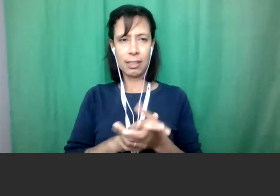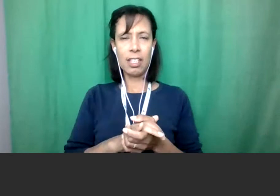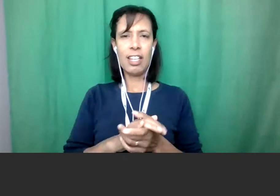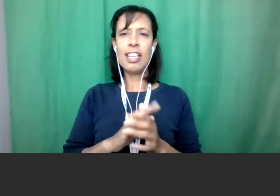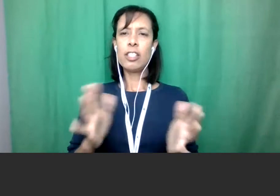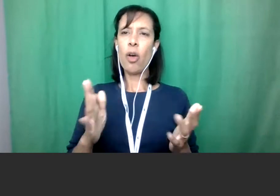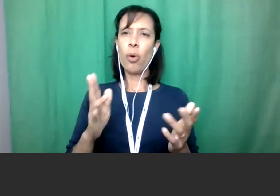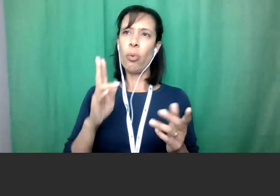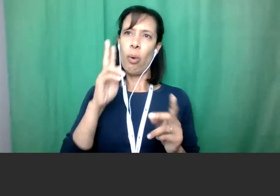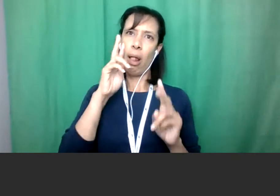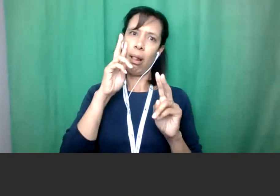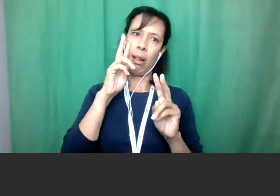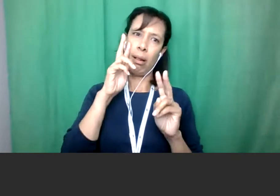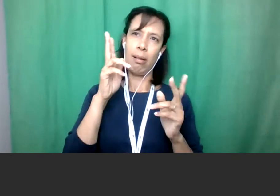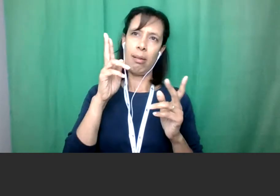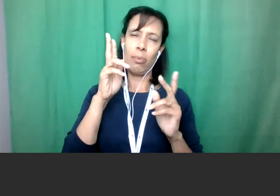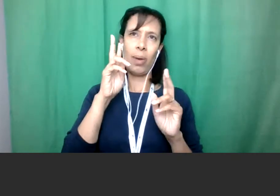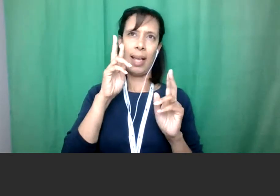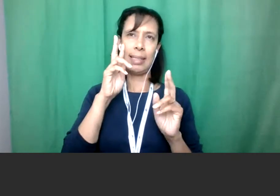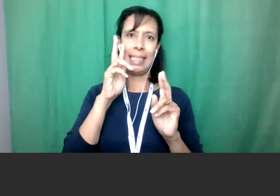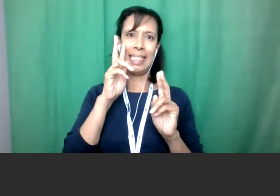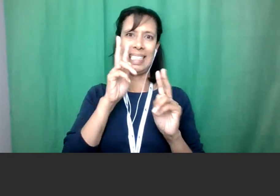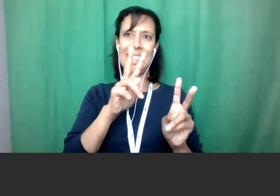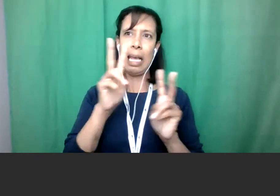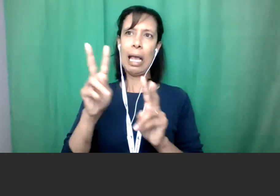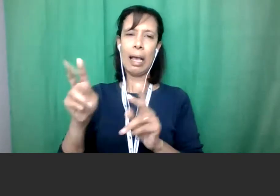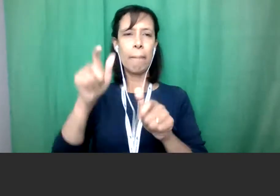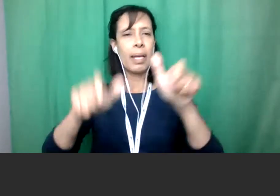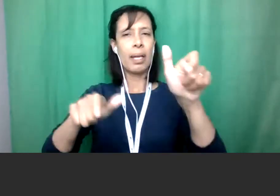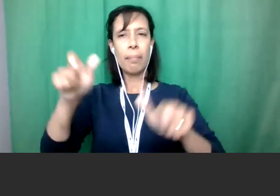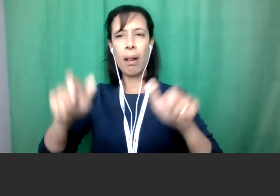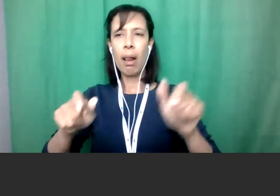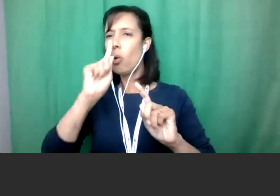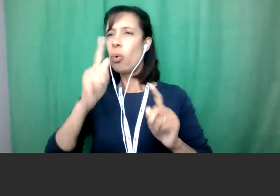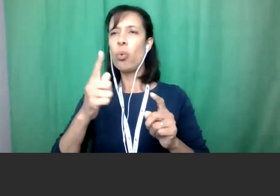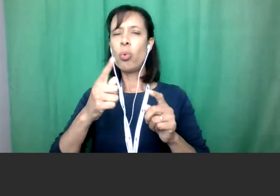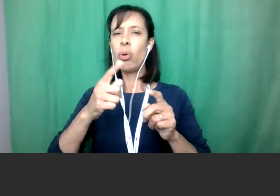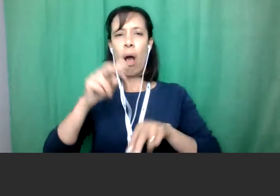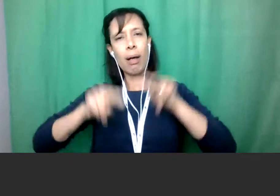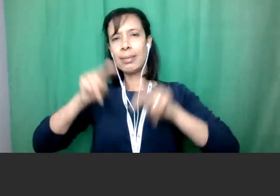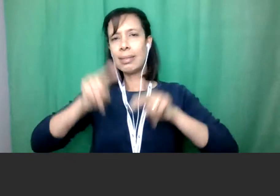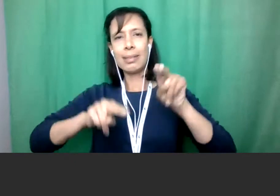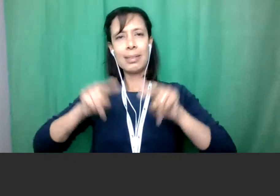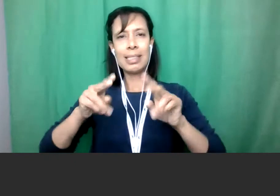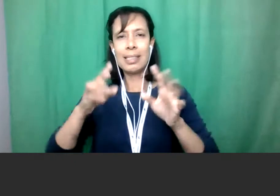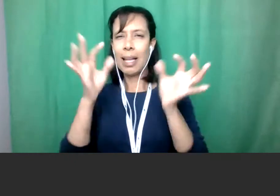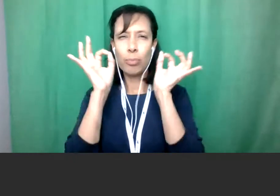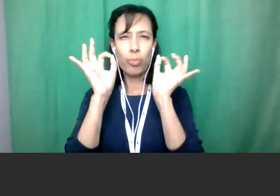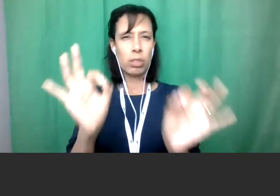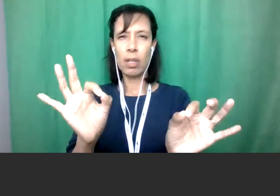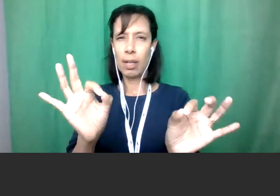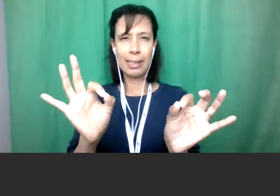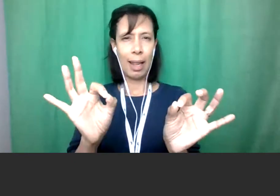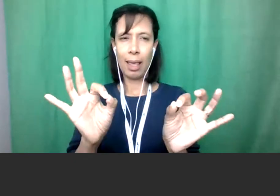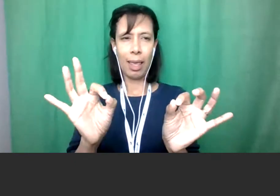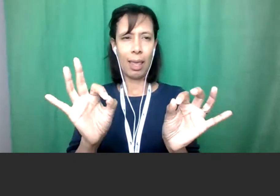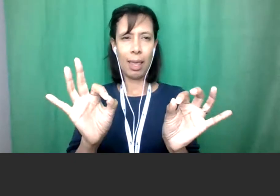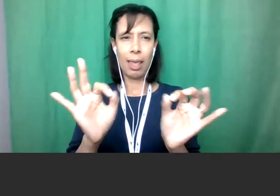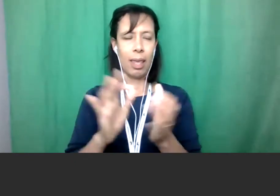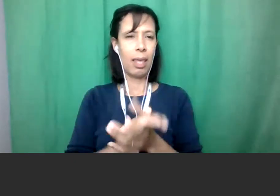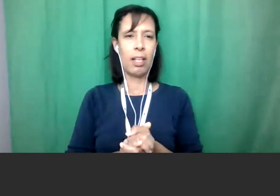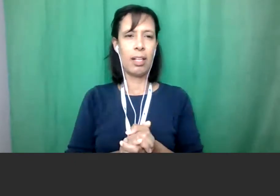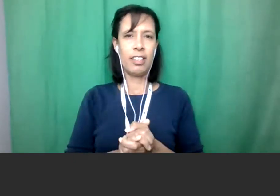looking at trying to measure things precisely. We can't do that in the field of education. Any of you that have worked